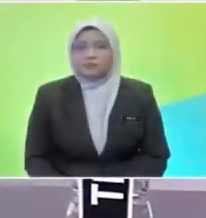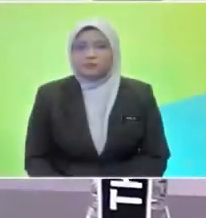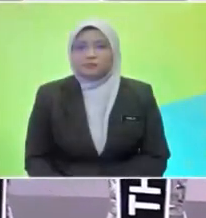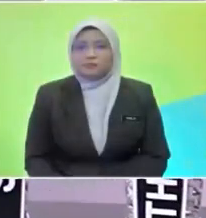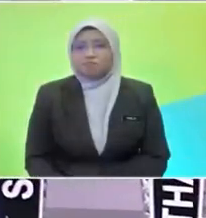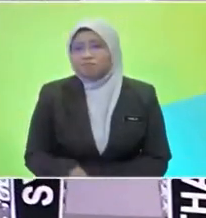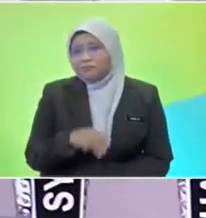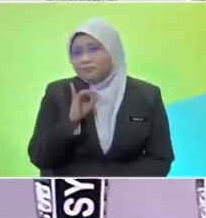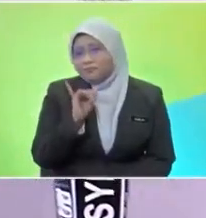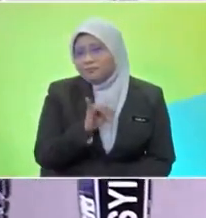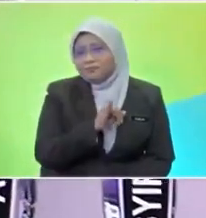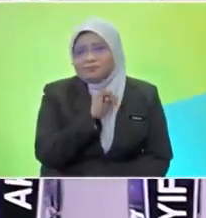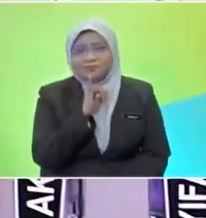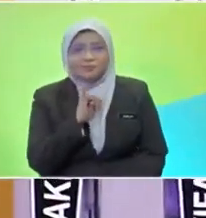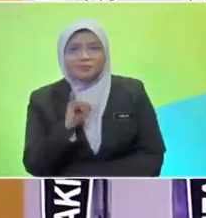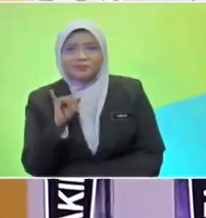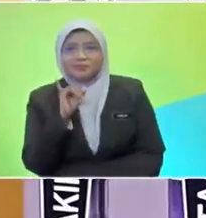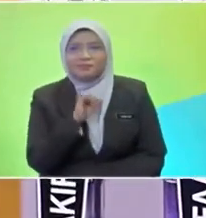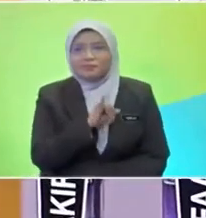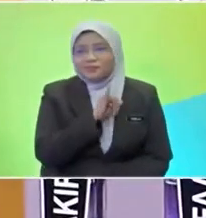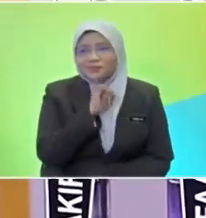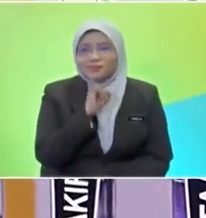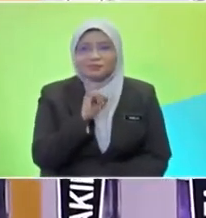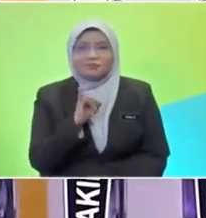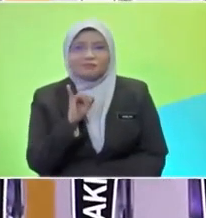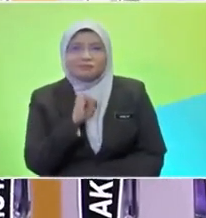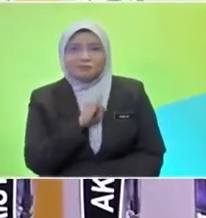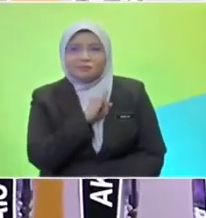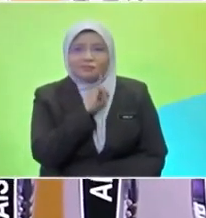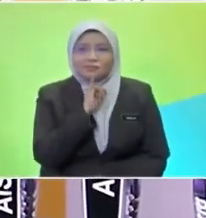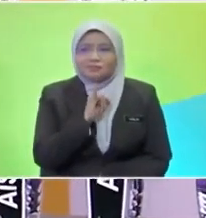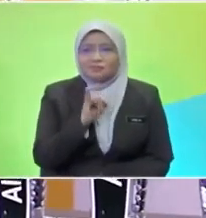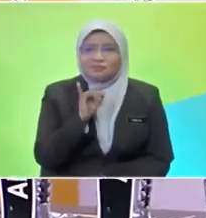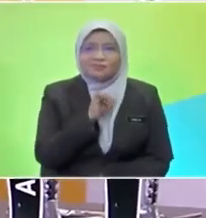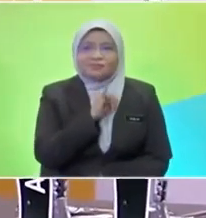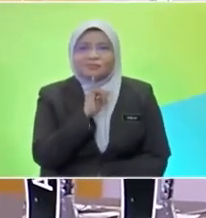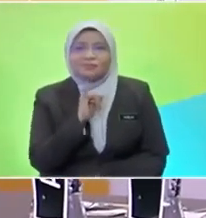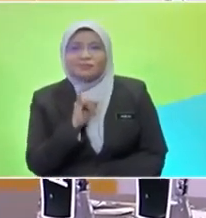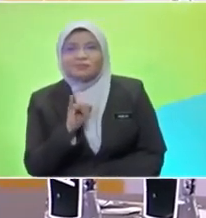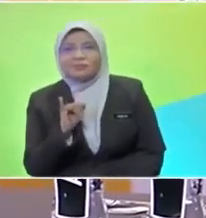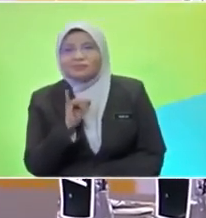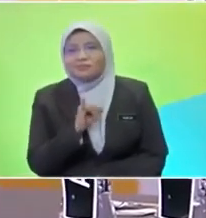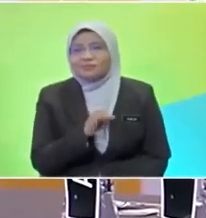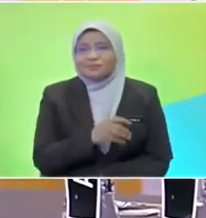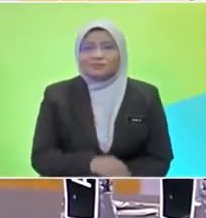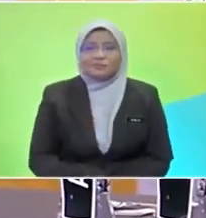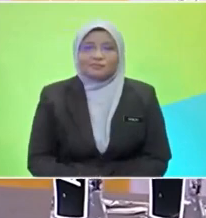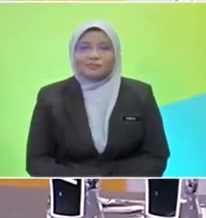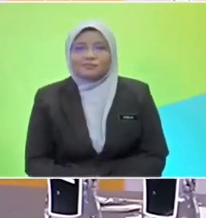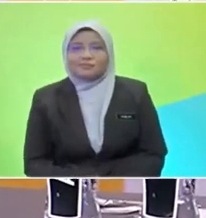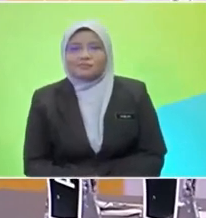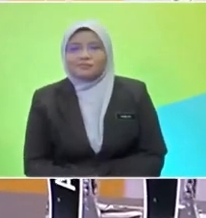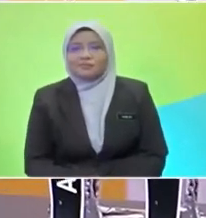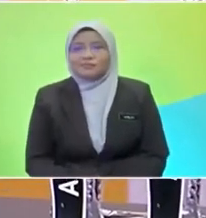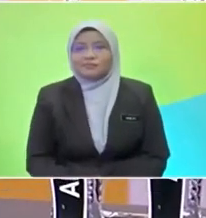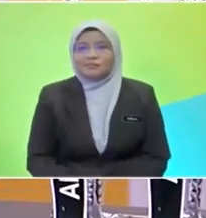I will follow you until you love me, Papa, Paparazzi. Huh? Why am I singing